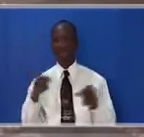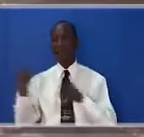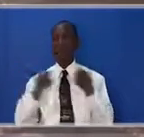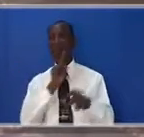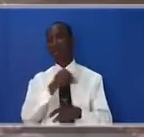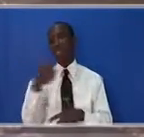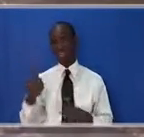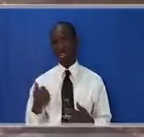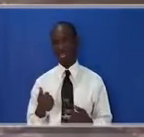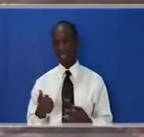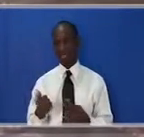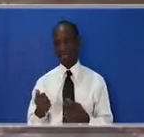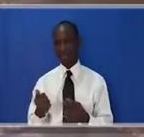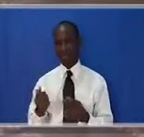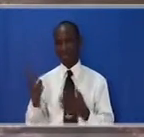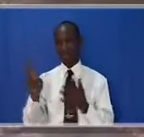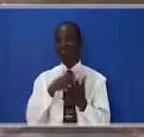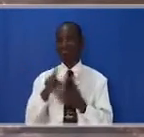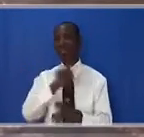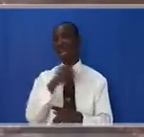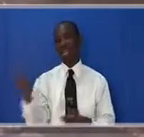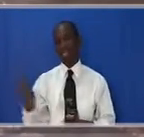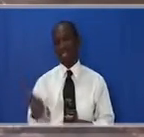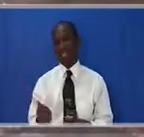to compete with sorcerers